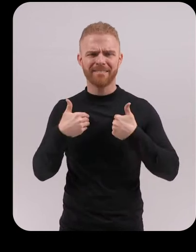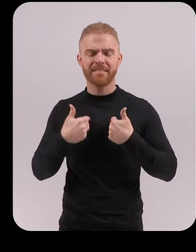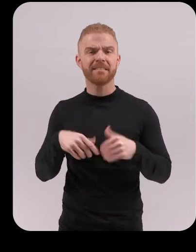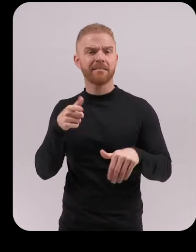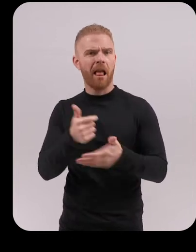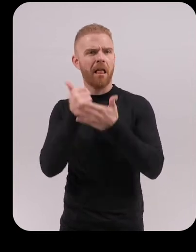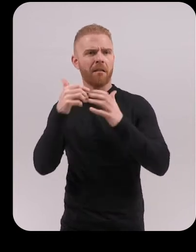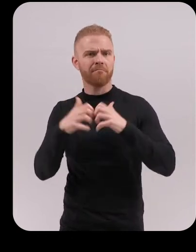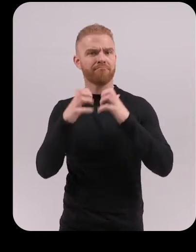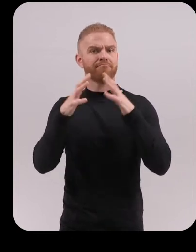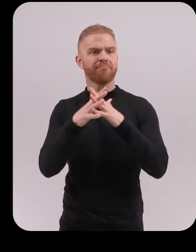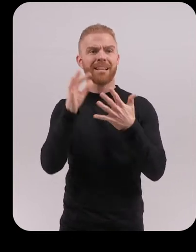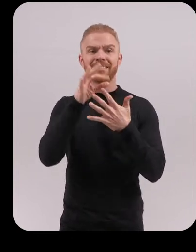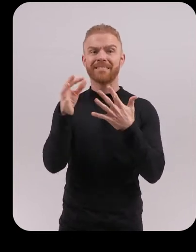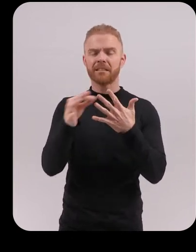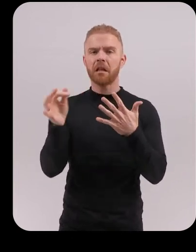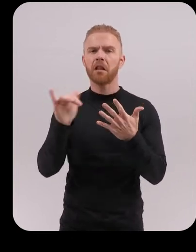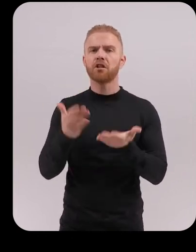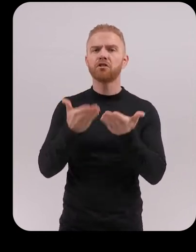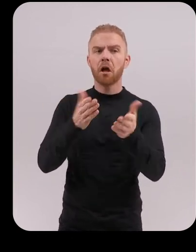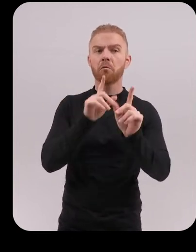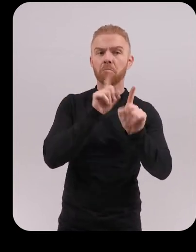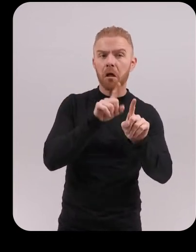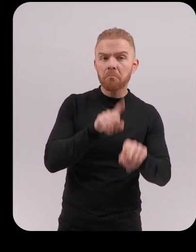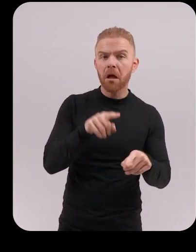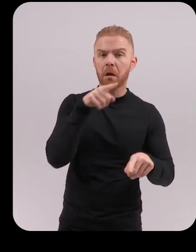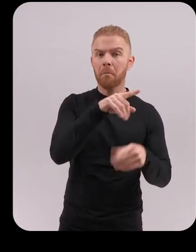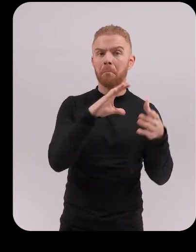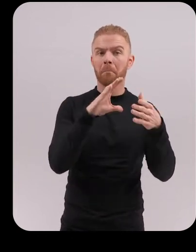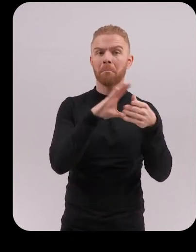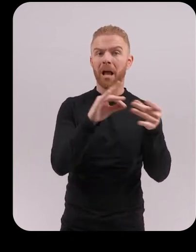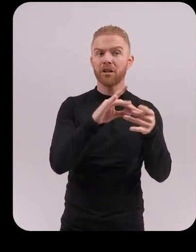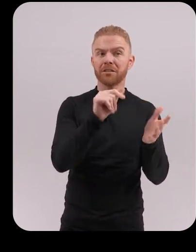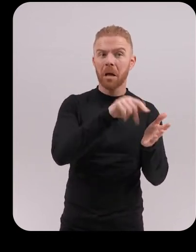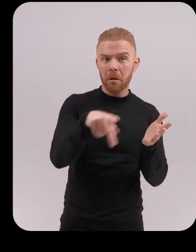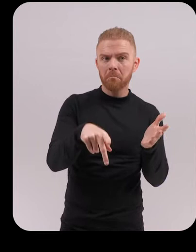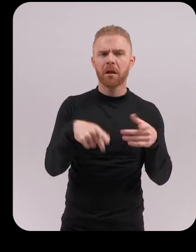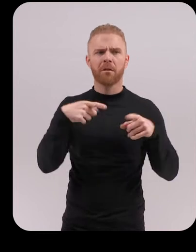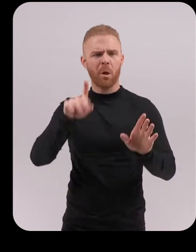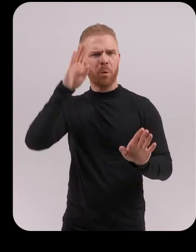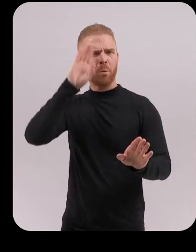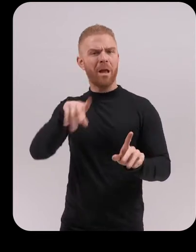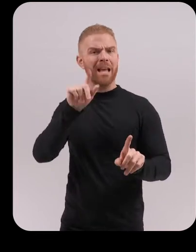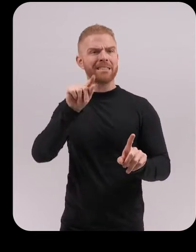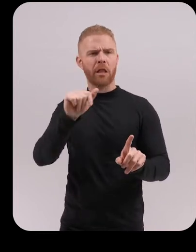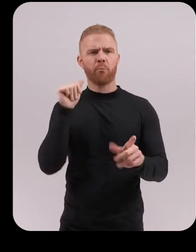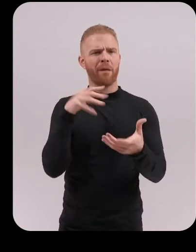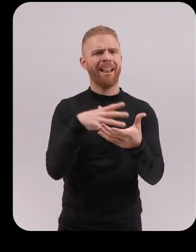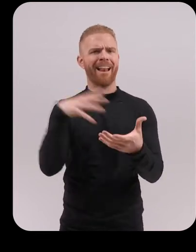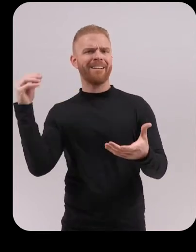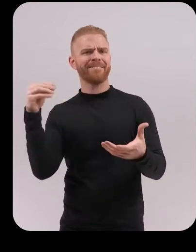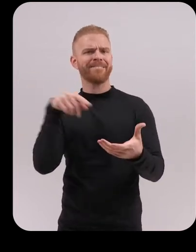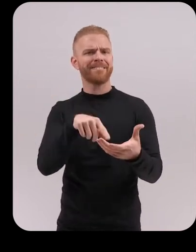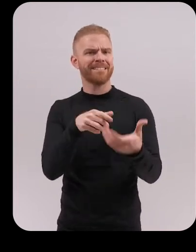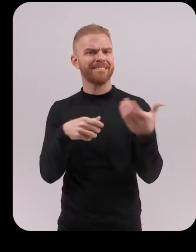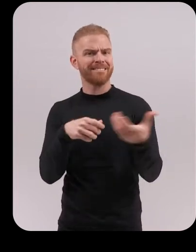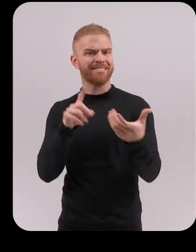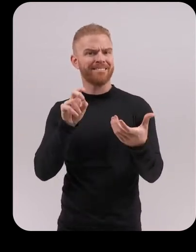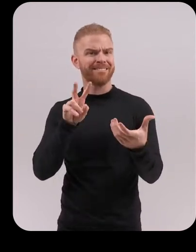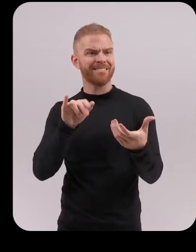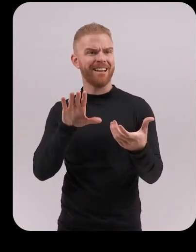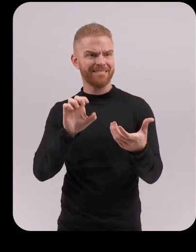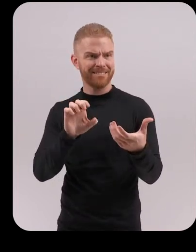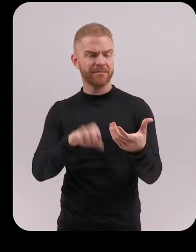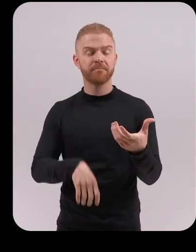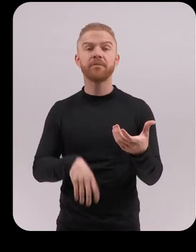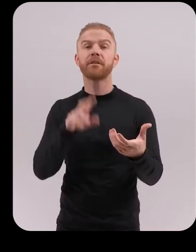implement features like suggested replies in messaging apps while knowing that the data won't leave the device.